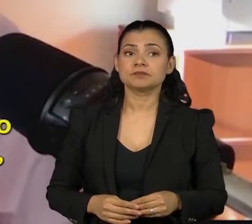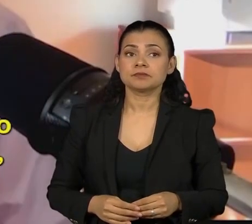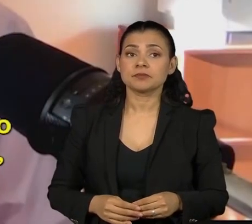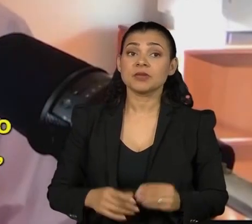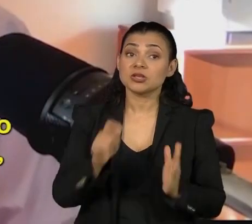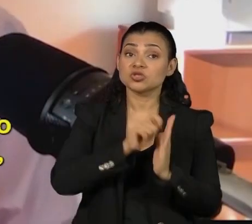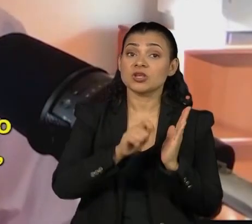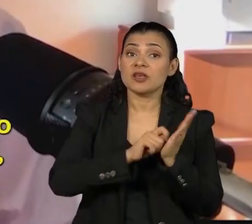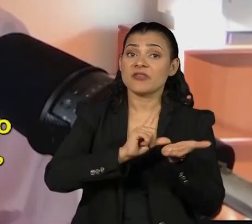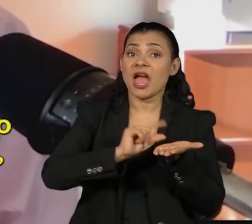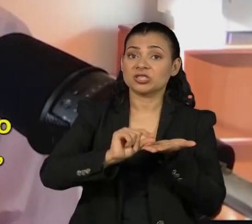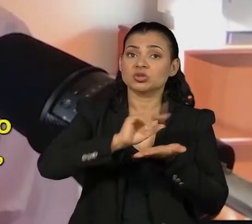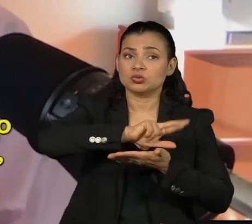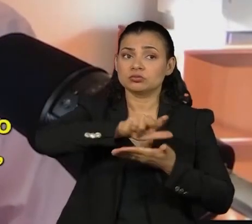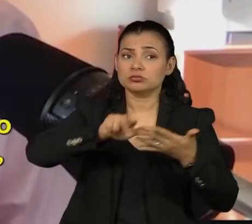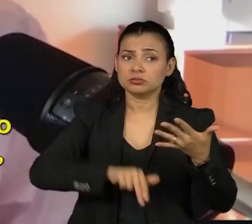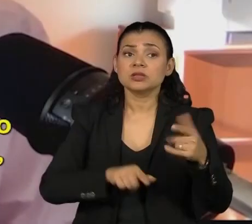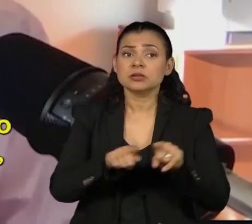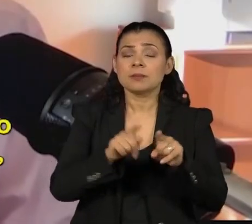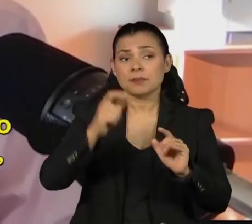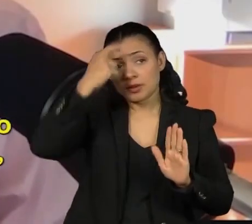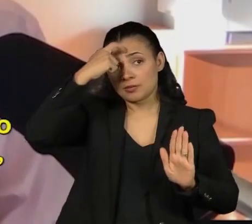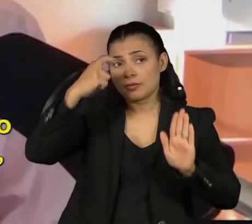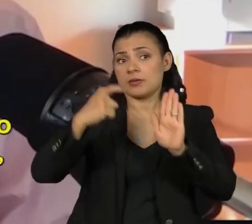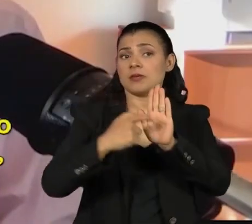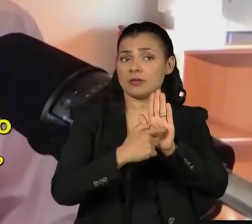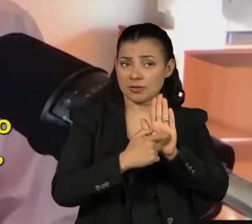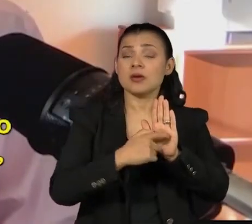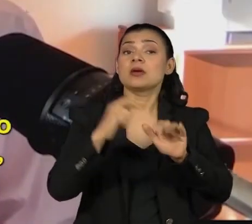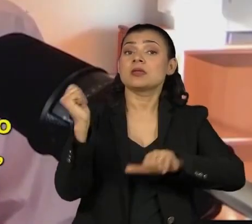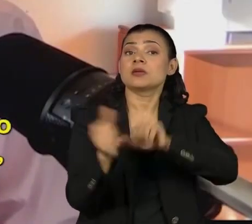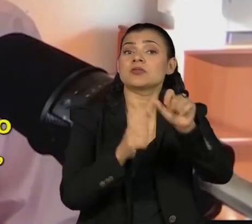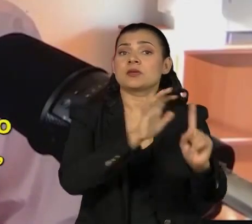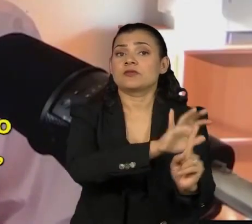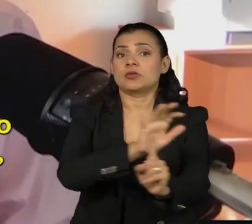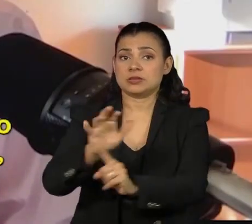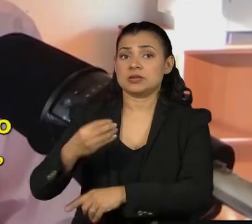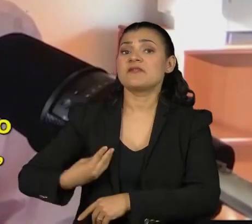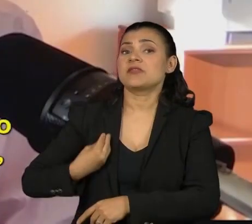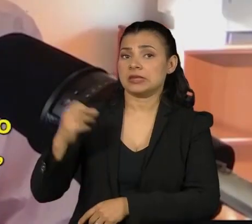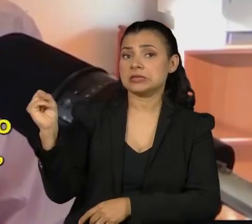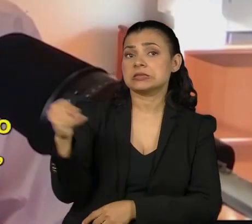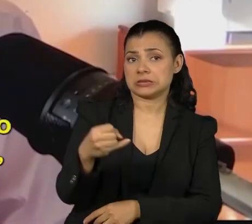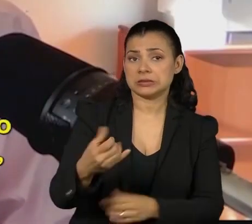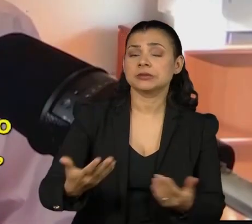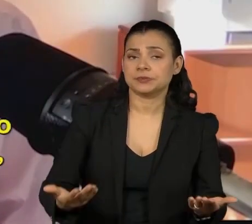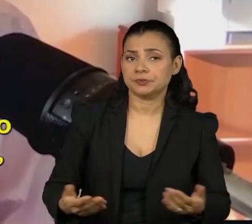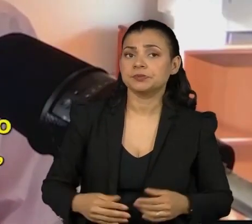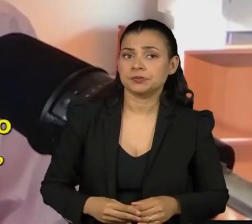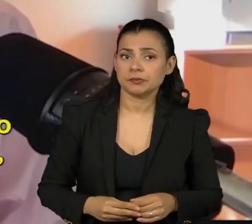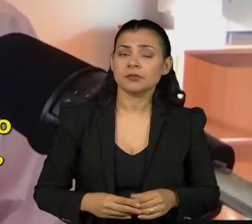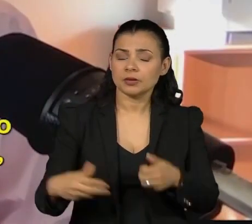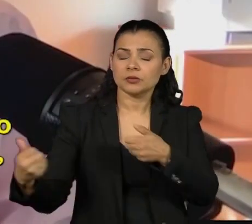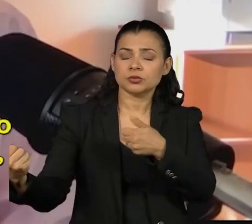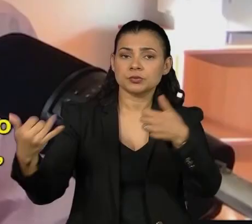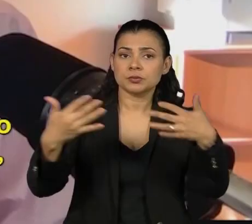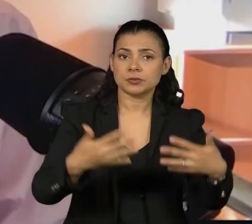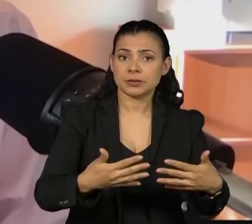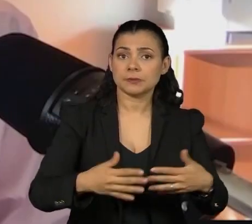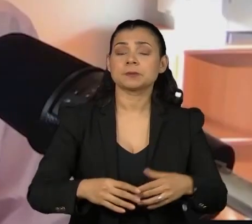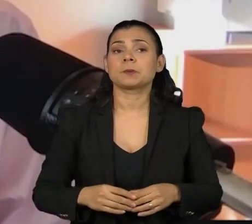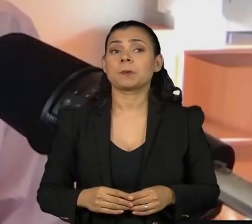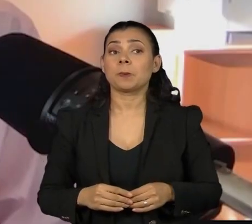I've written a couple of articles on how artificial intelligence is going to transform so much of our